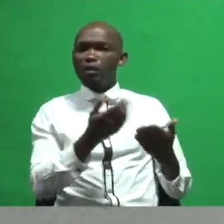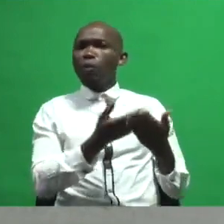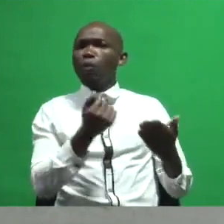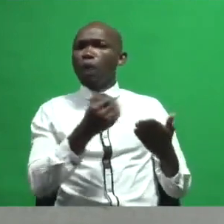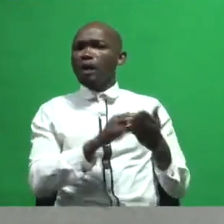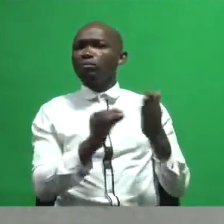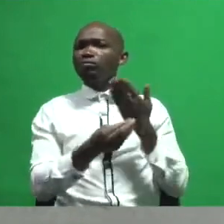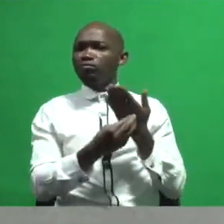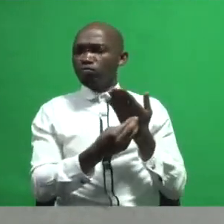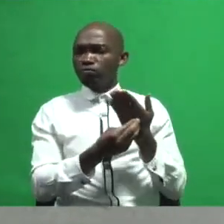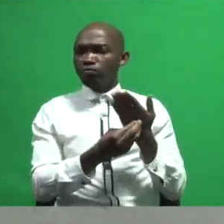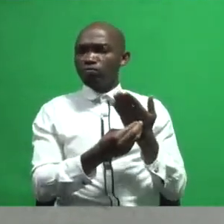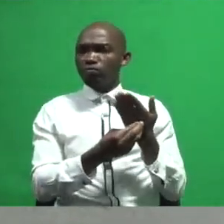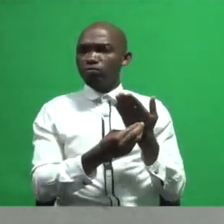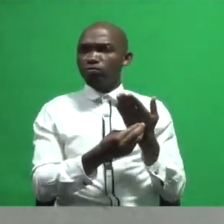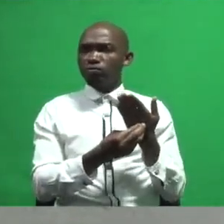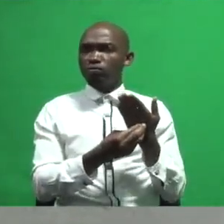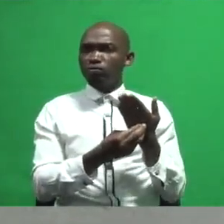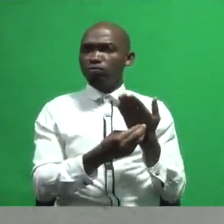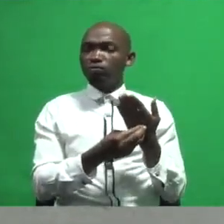Why? Why?